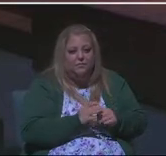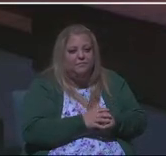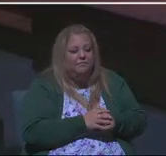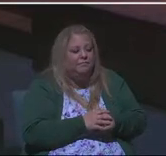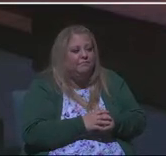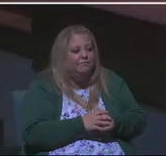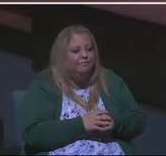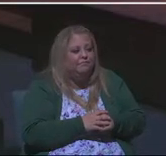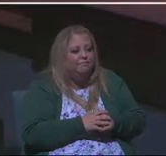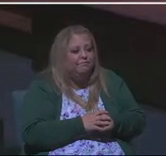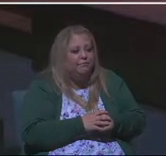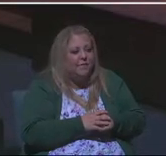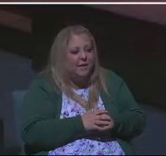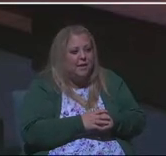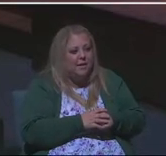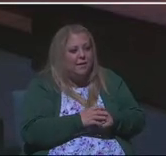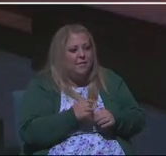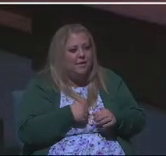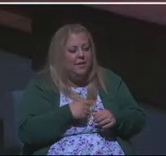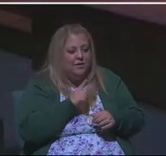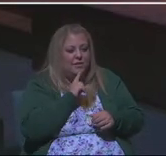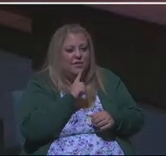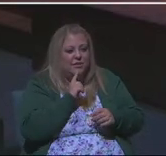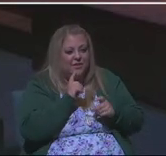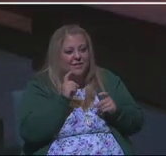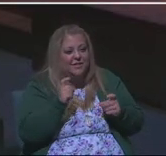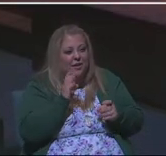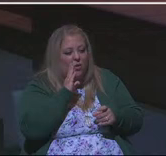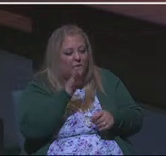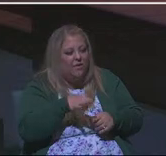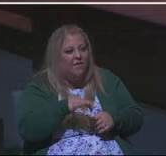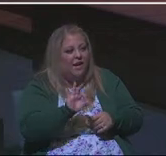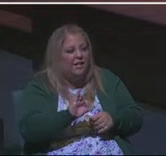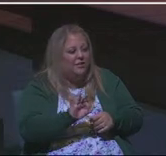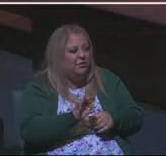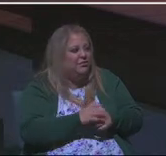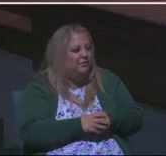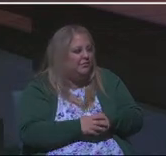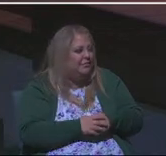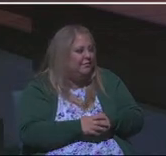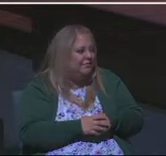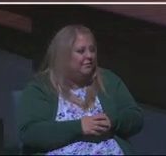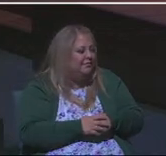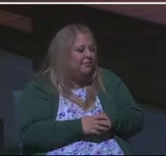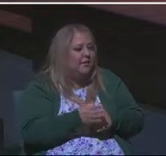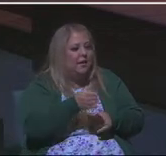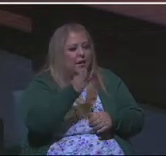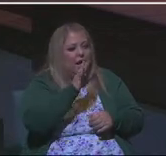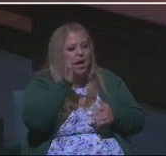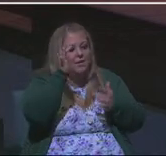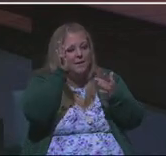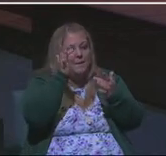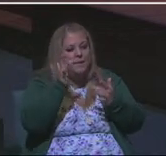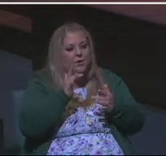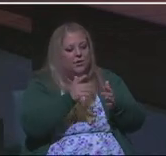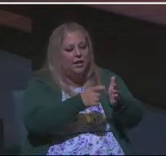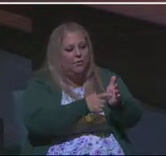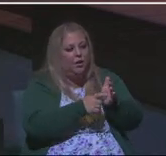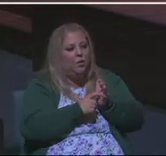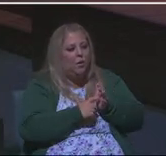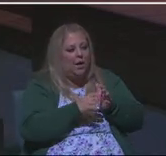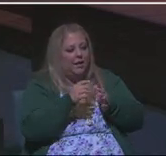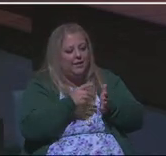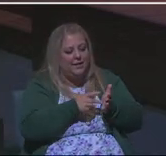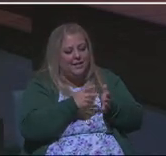You see, be sure your sin will find you out. Listen. God's mercy required that